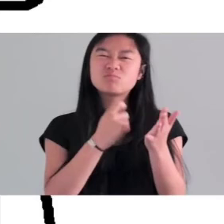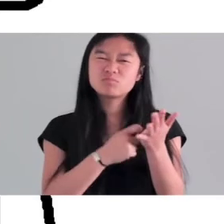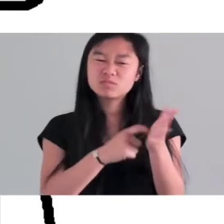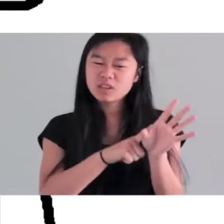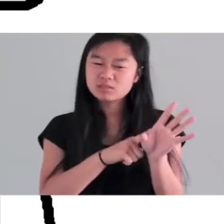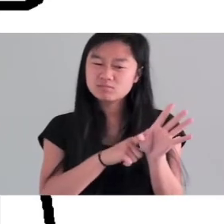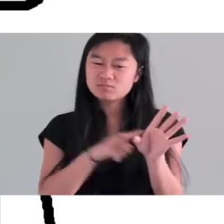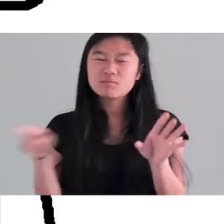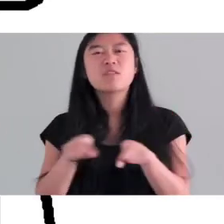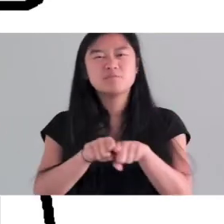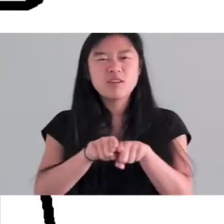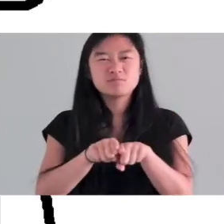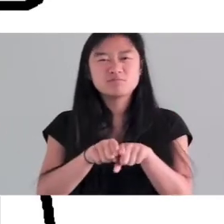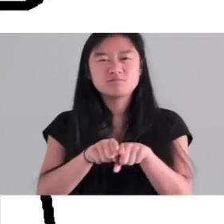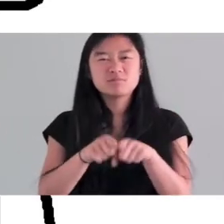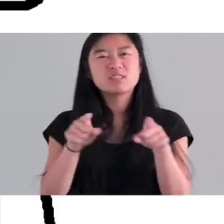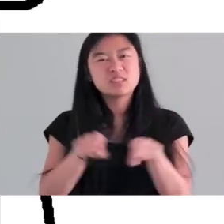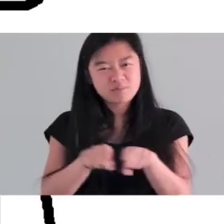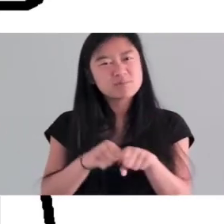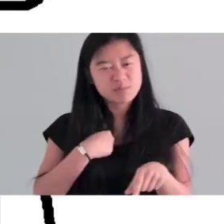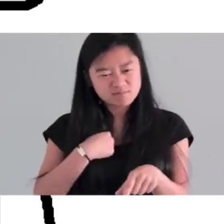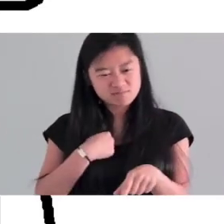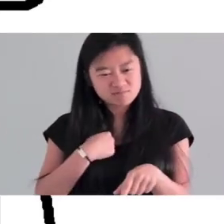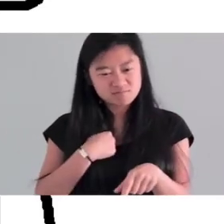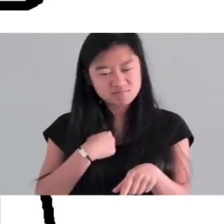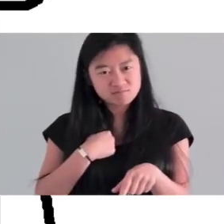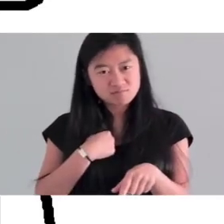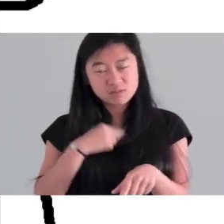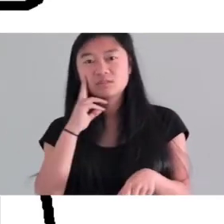all learn together.